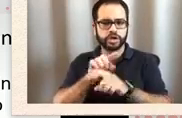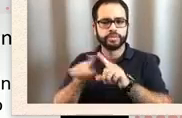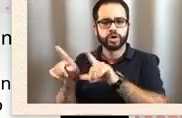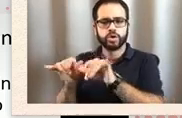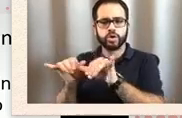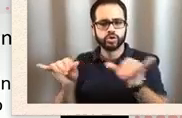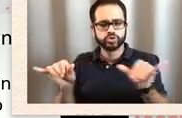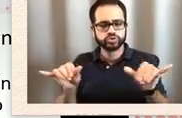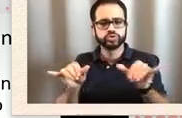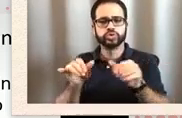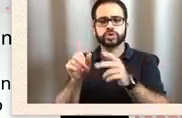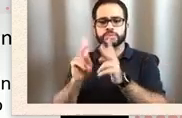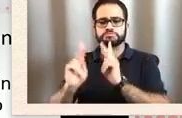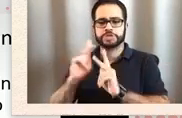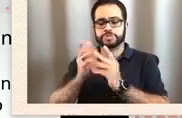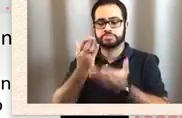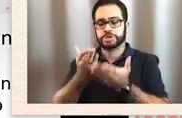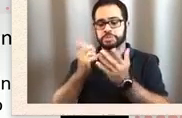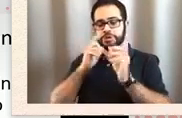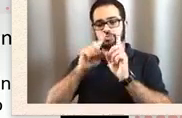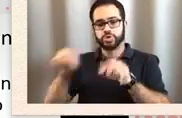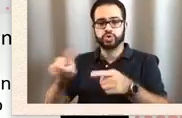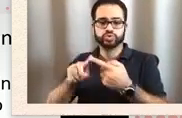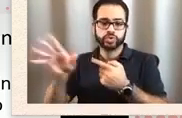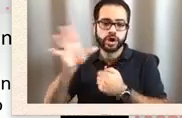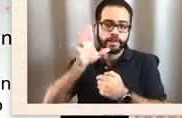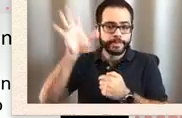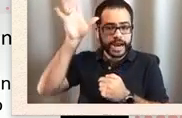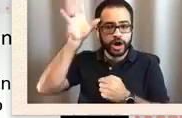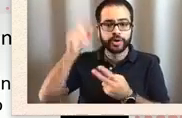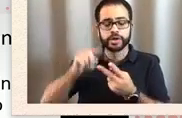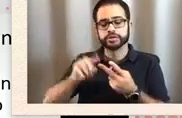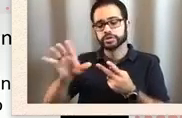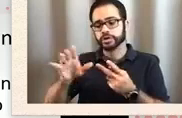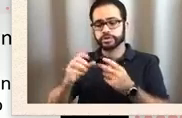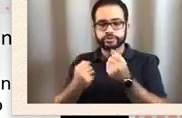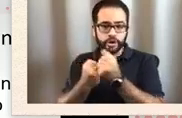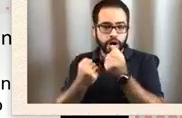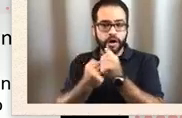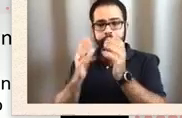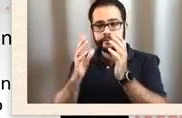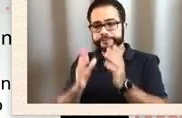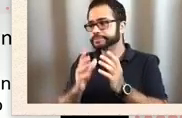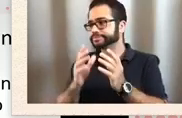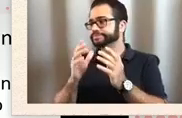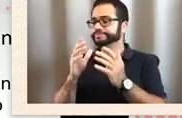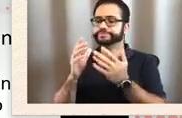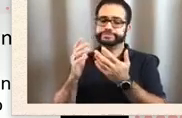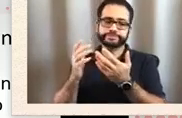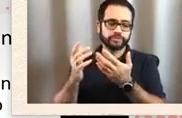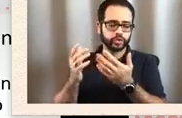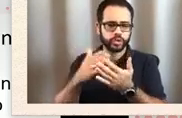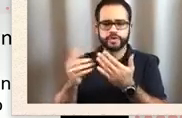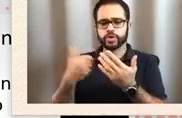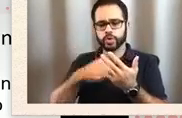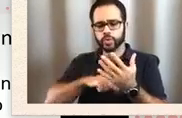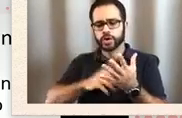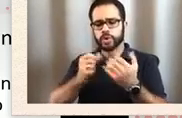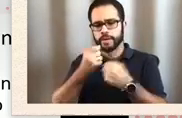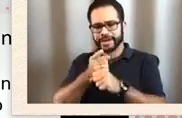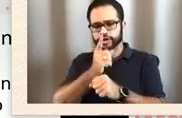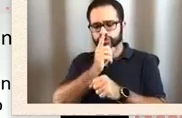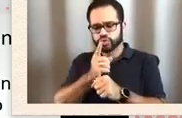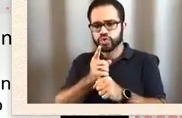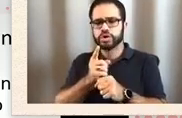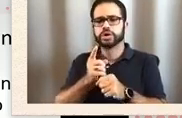individuals, they may visit their parents, their guardians, their guardian advocates. And so we wanted to be sure that we determined